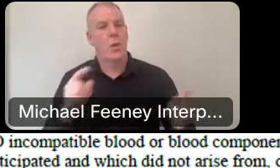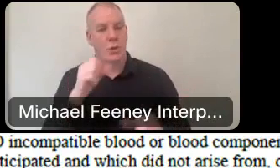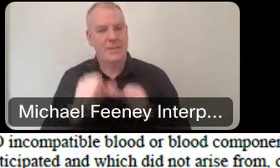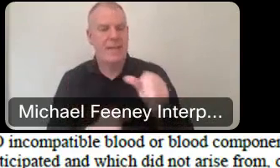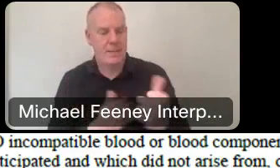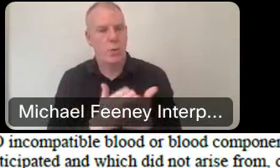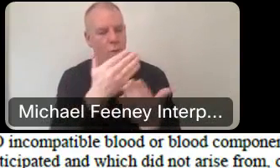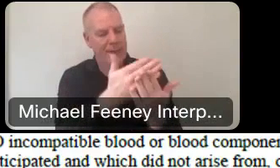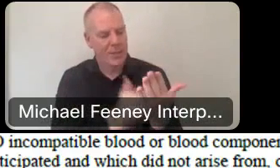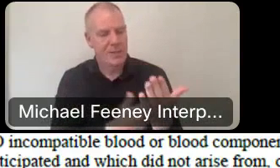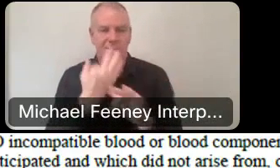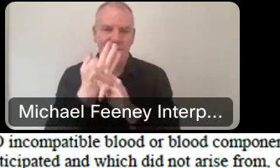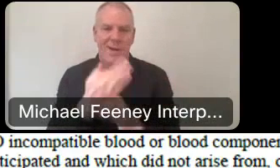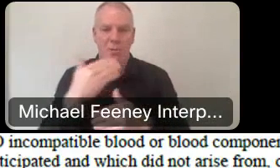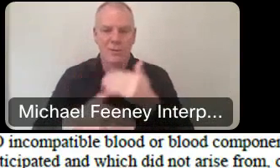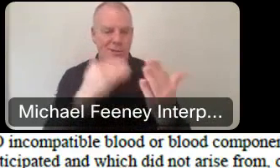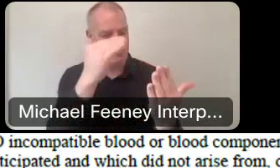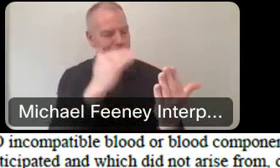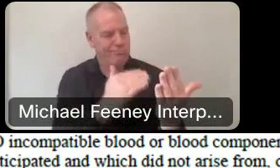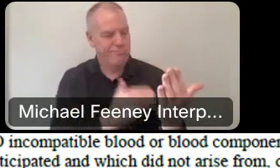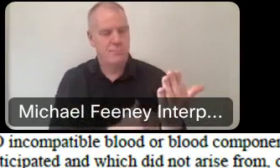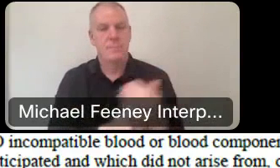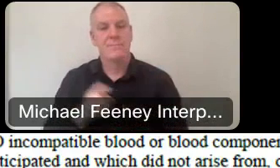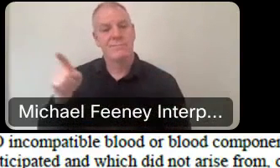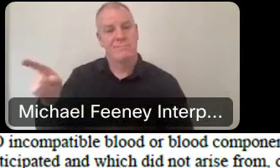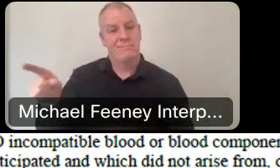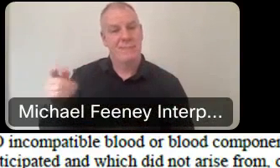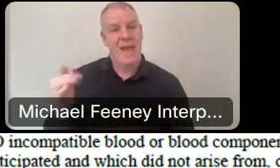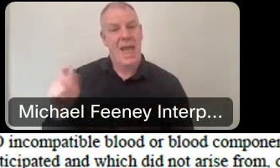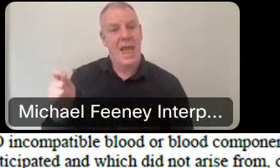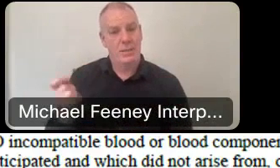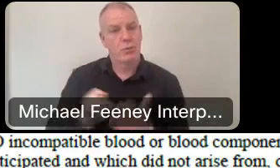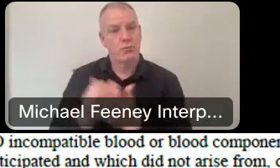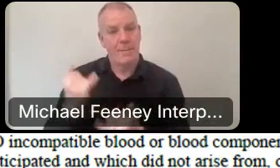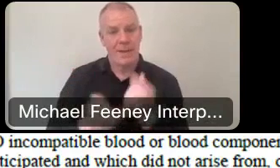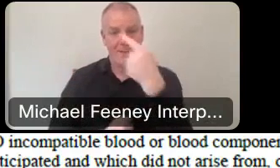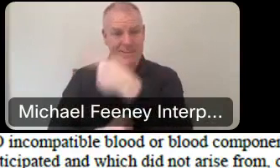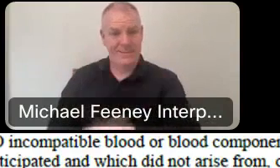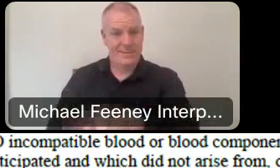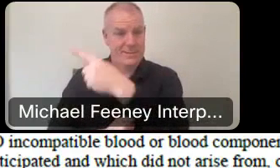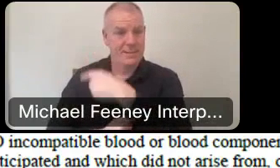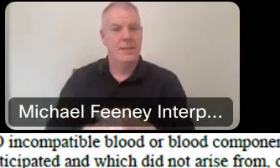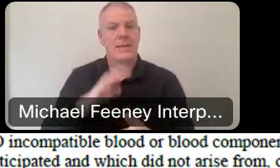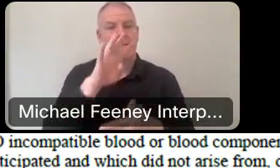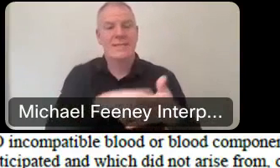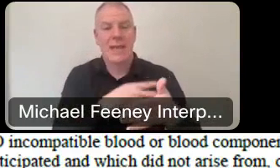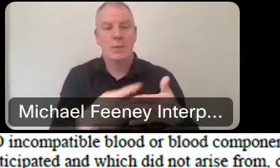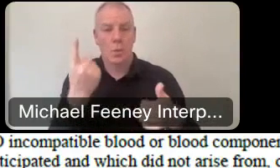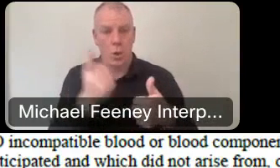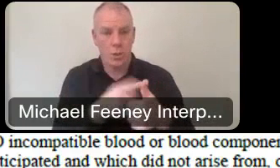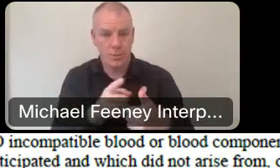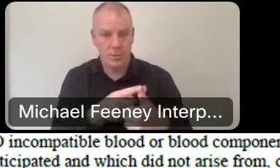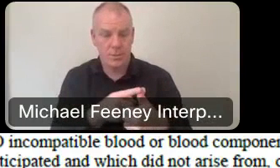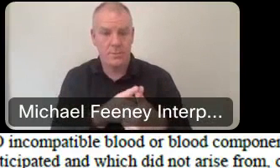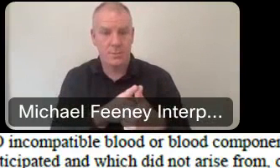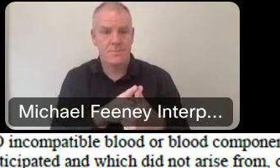the legislation. This is how they are described within the Act in Schedule 1.